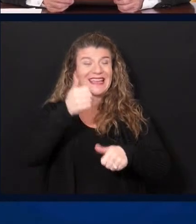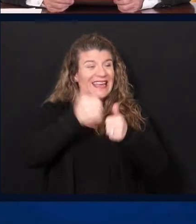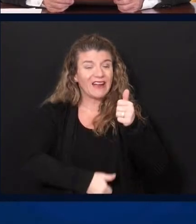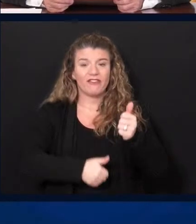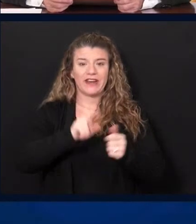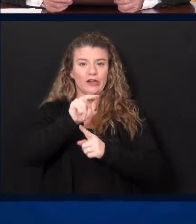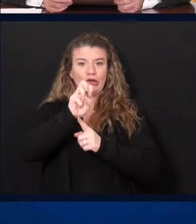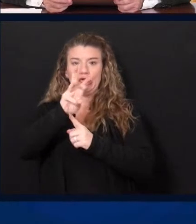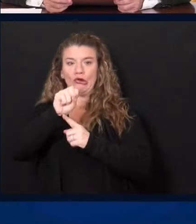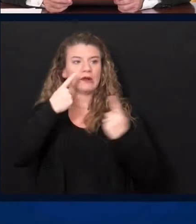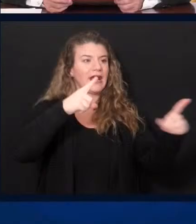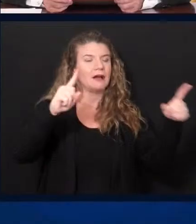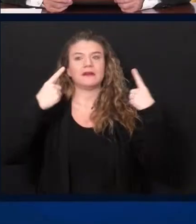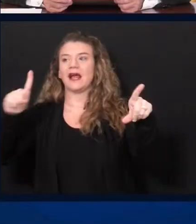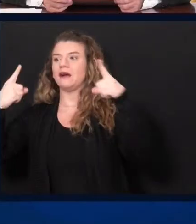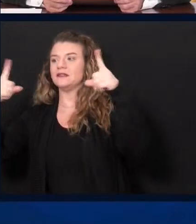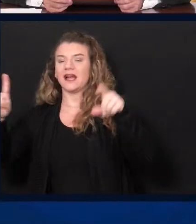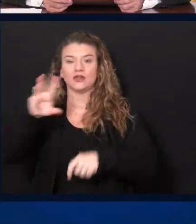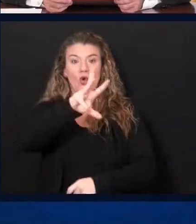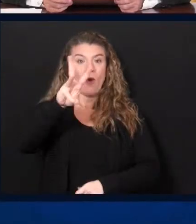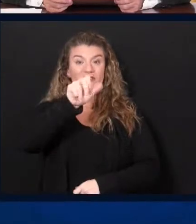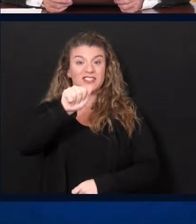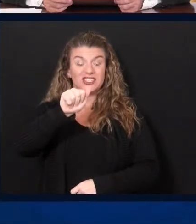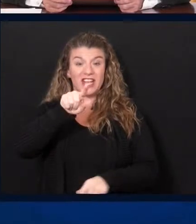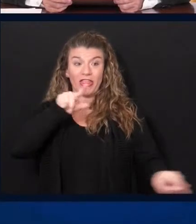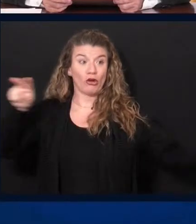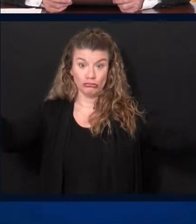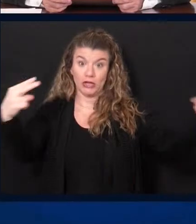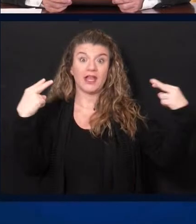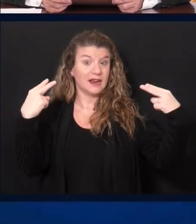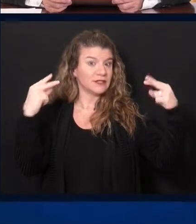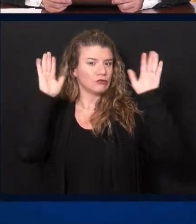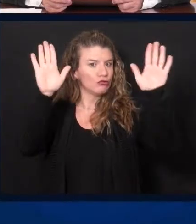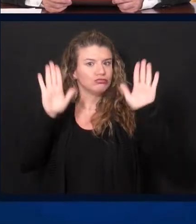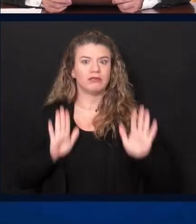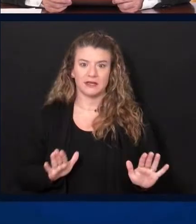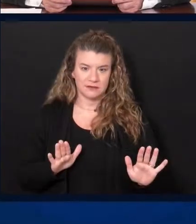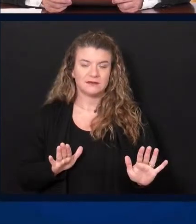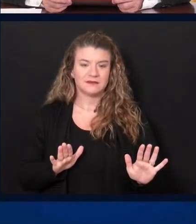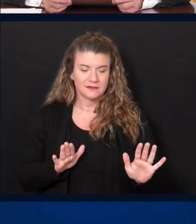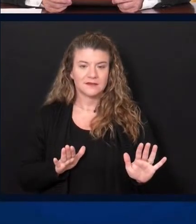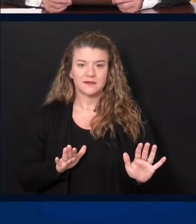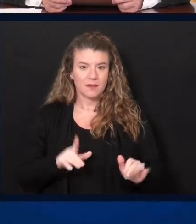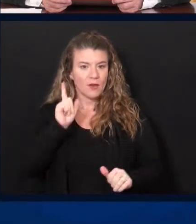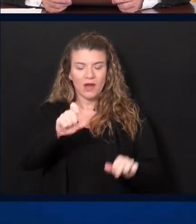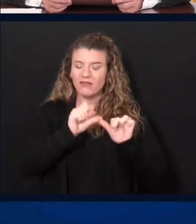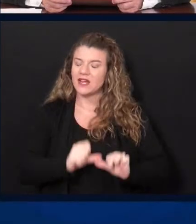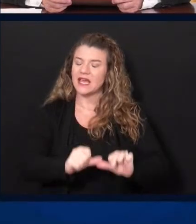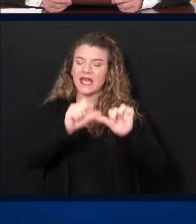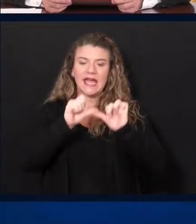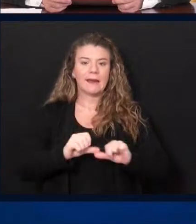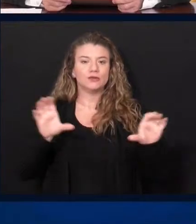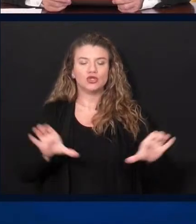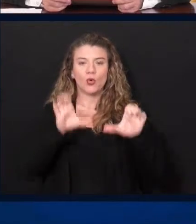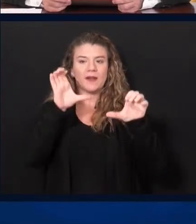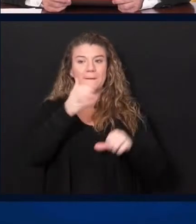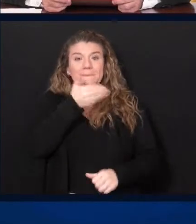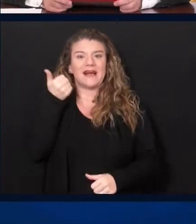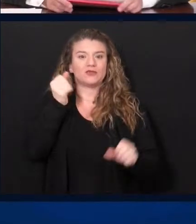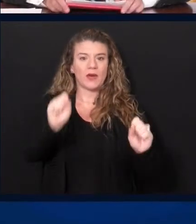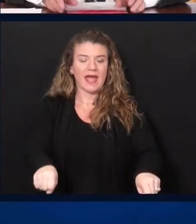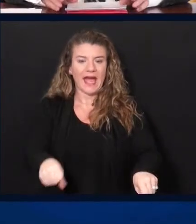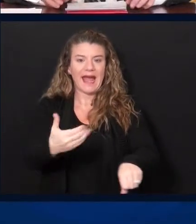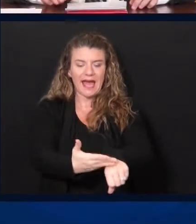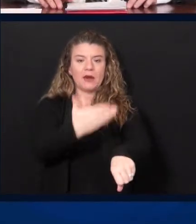everywhere. West Virginians, you are looking great, and we just got to keep making it better and better and